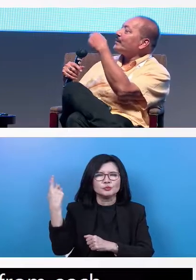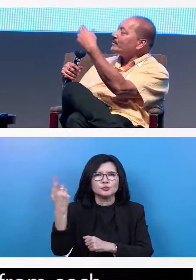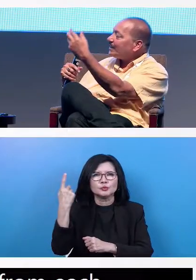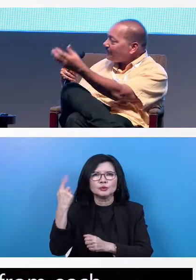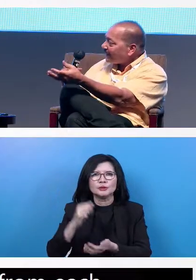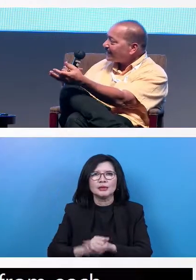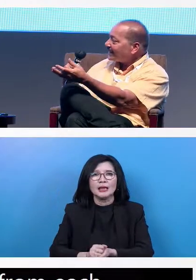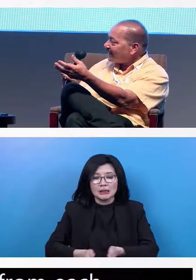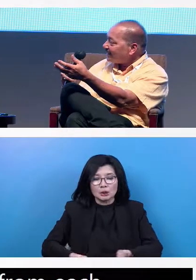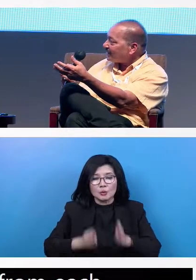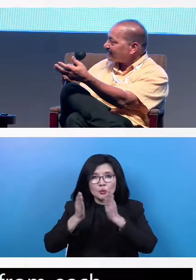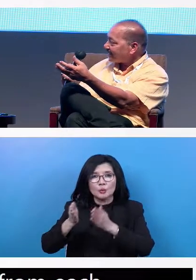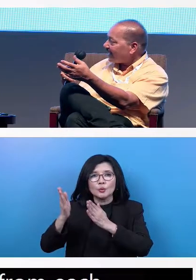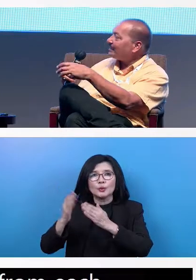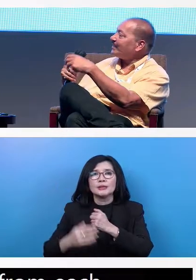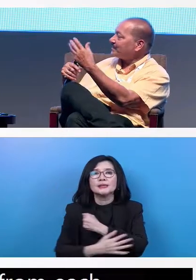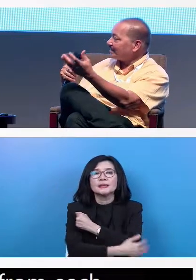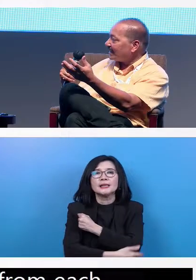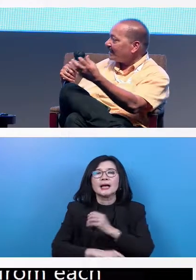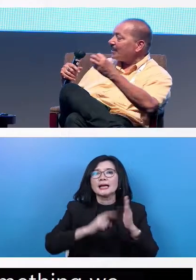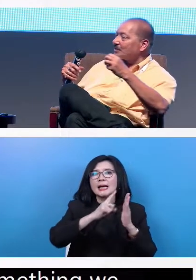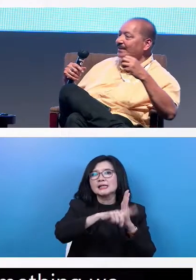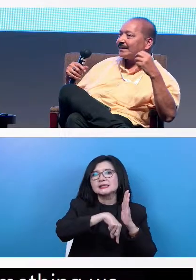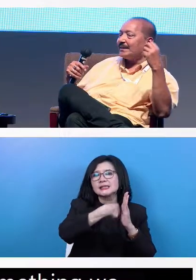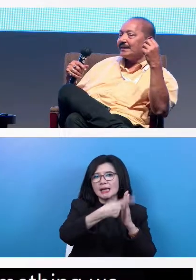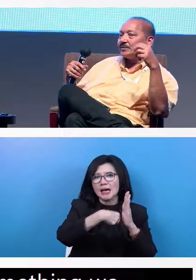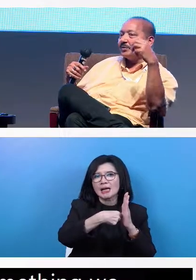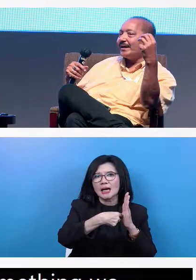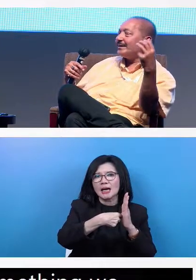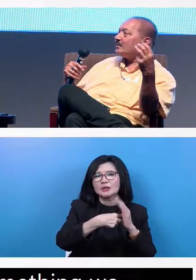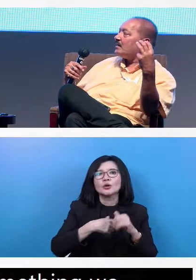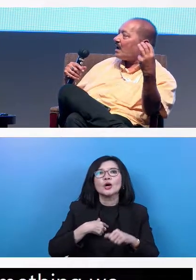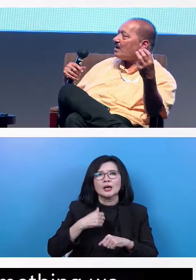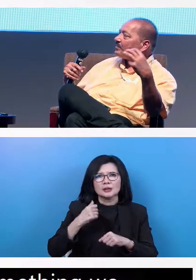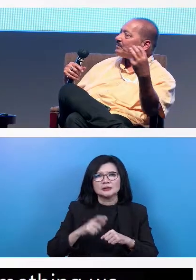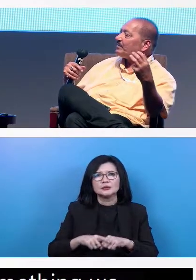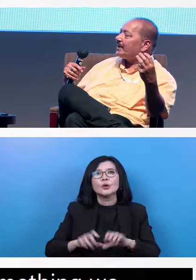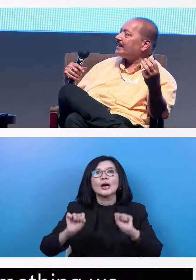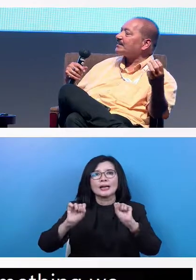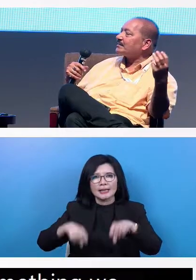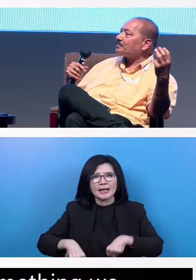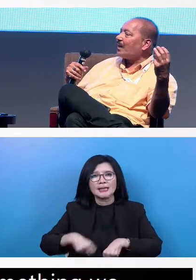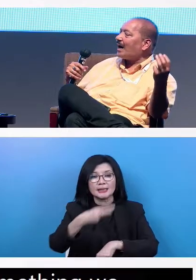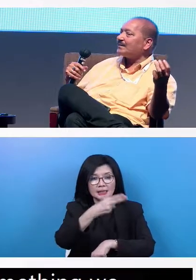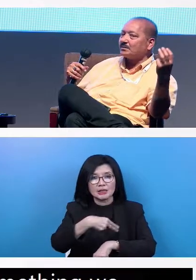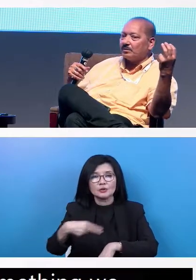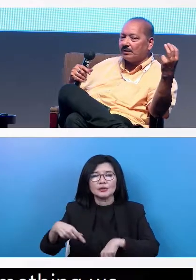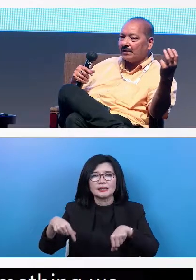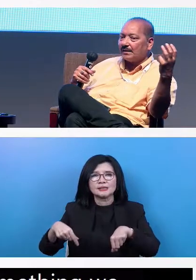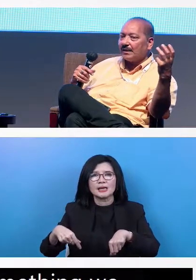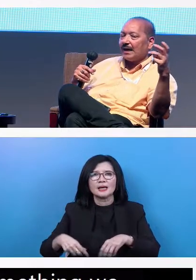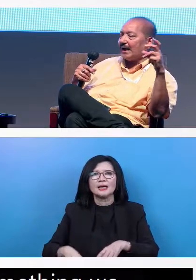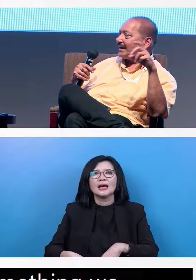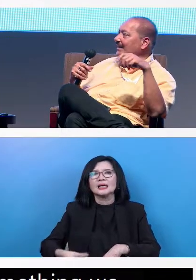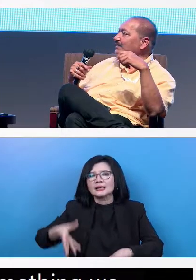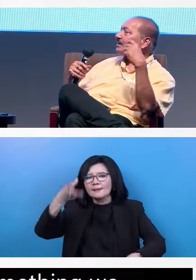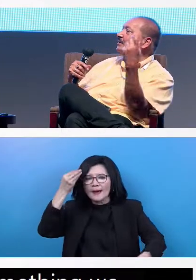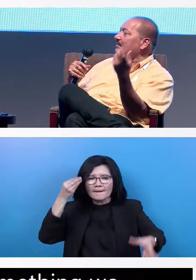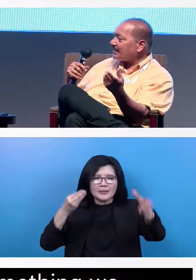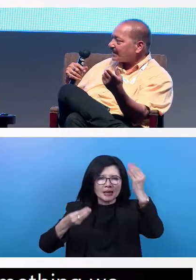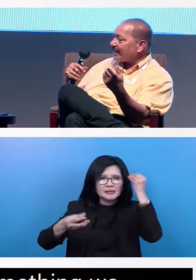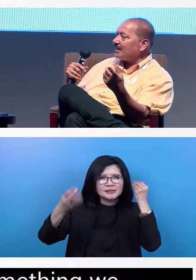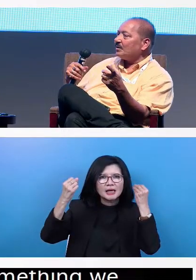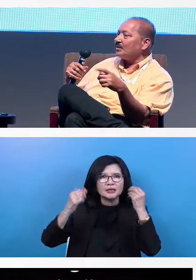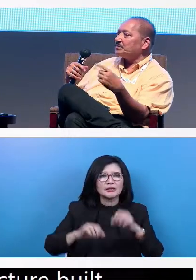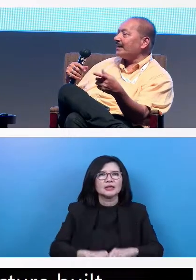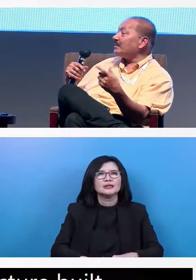that could be actually replicated in Indonesia and vice versa. So like say, so we can actually learn from the various parts of the world, and that is what the